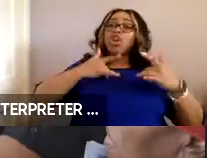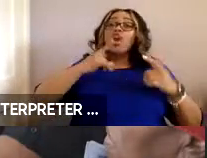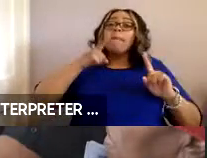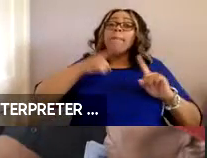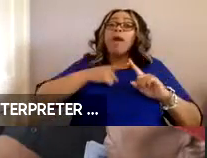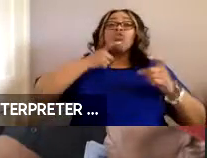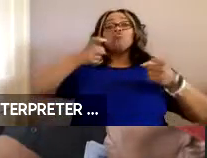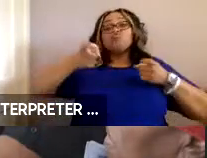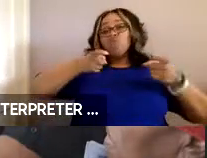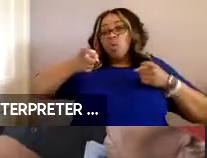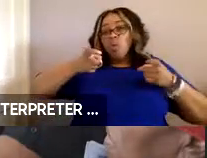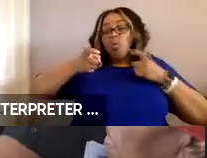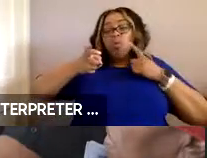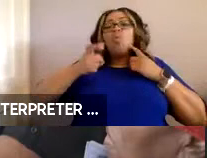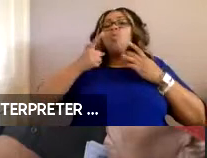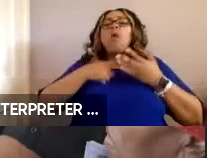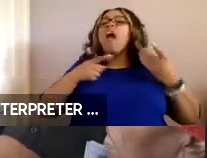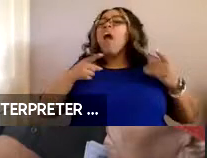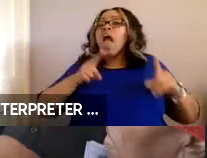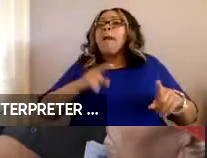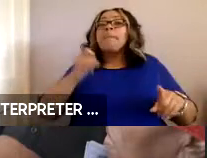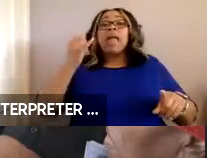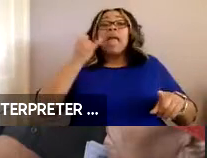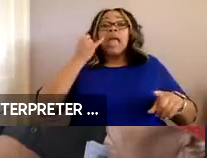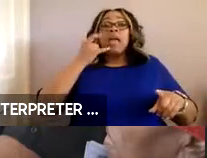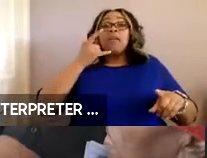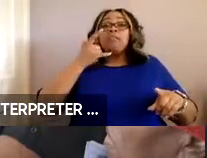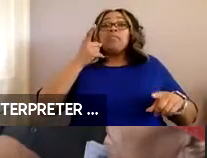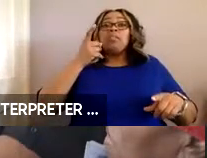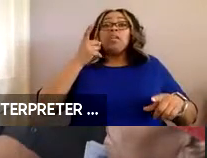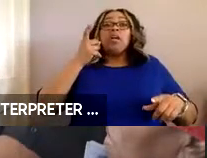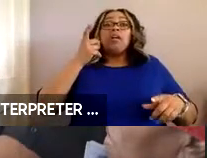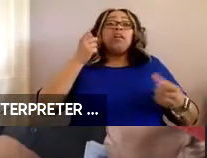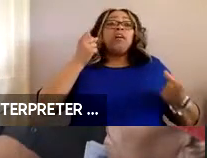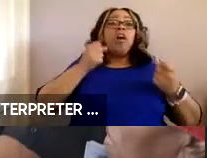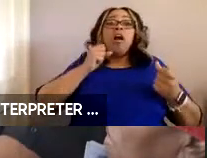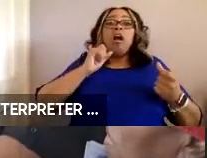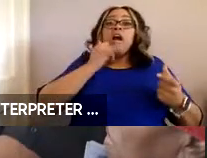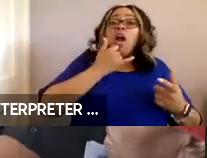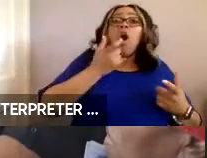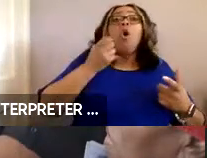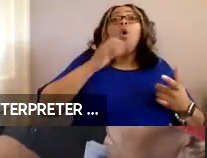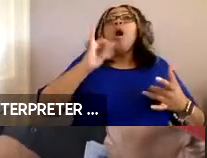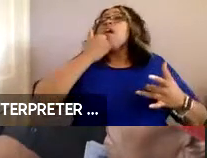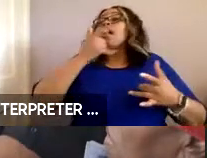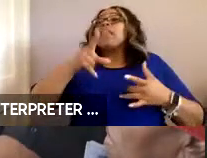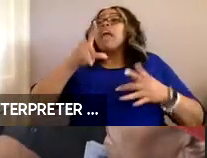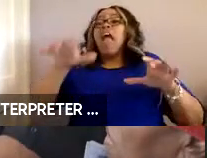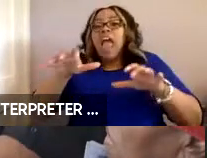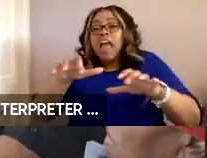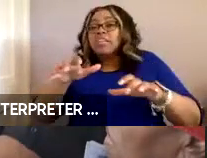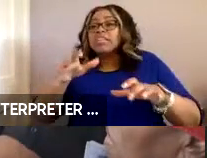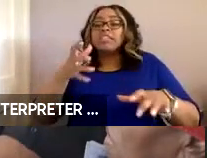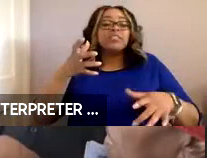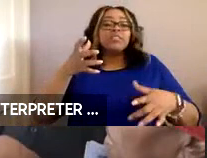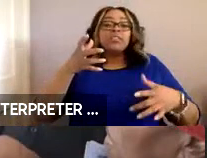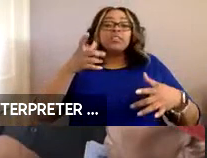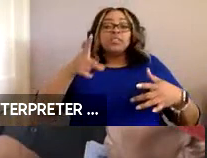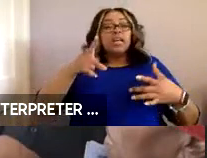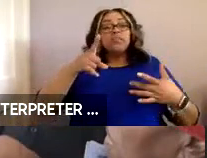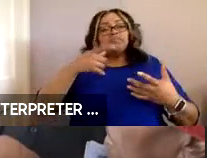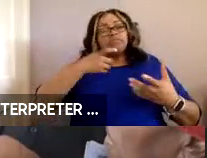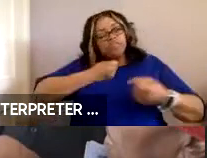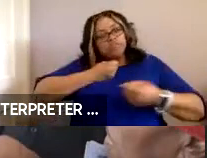about control. So what happens if the vehicle malfunctions or misinterprets their actions? Participants expressed how